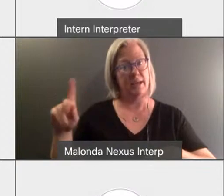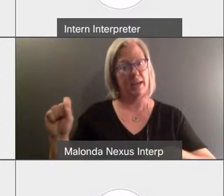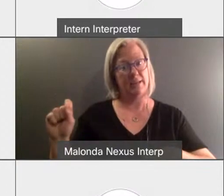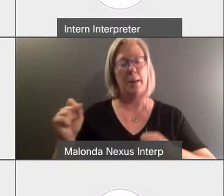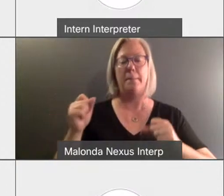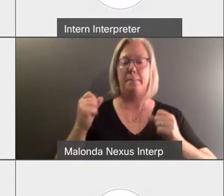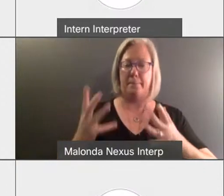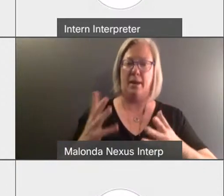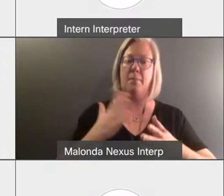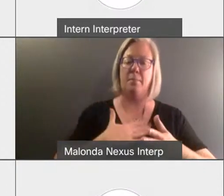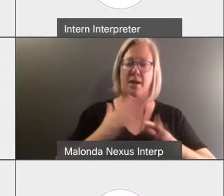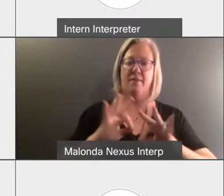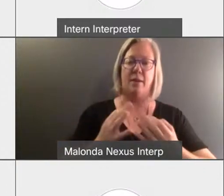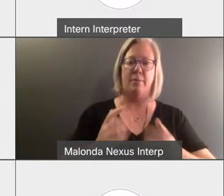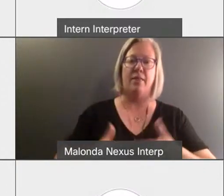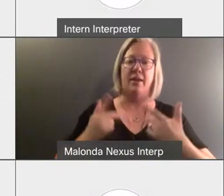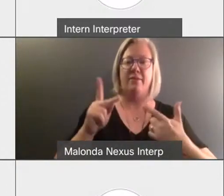in